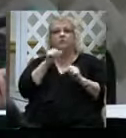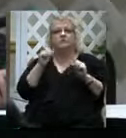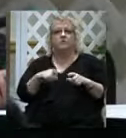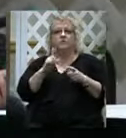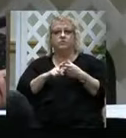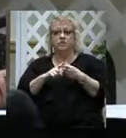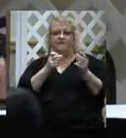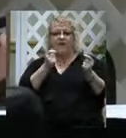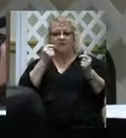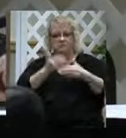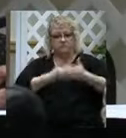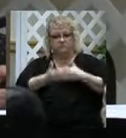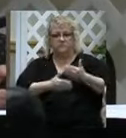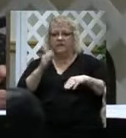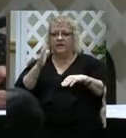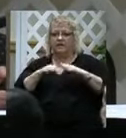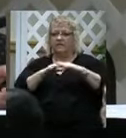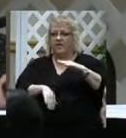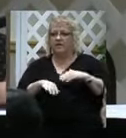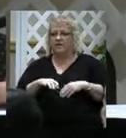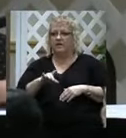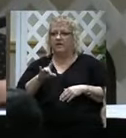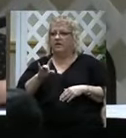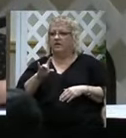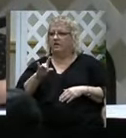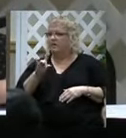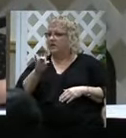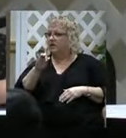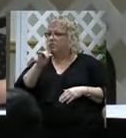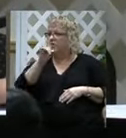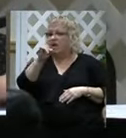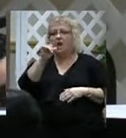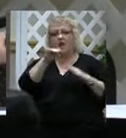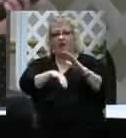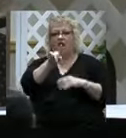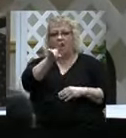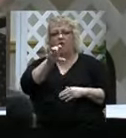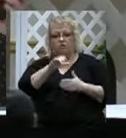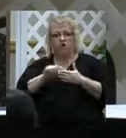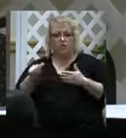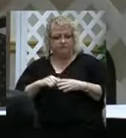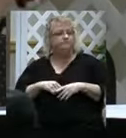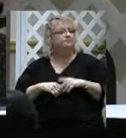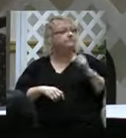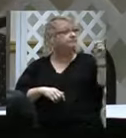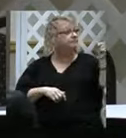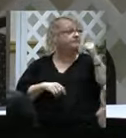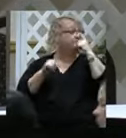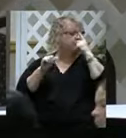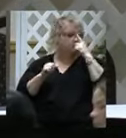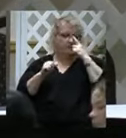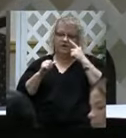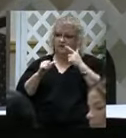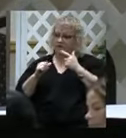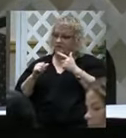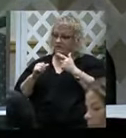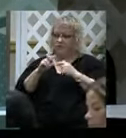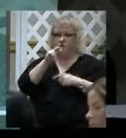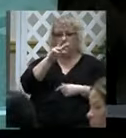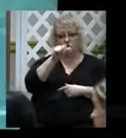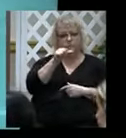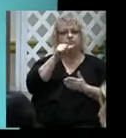do quickly, less than $100, okay? And what we did was, to promote that, was we got a little featured news